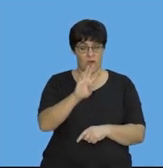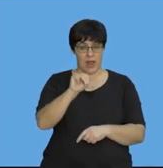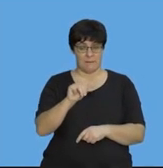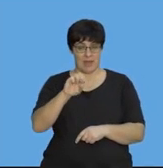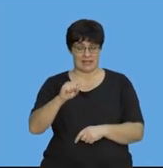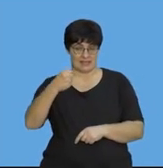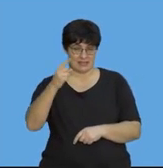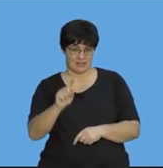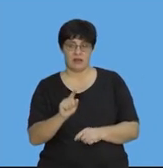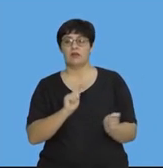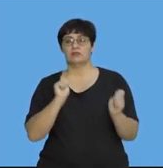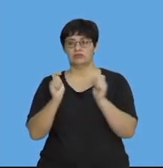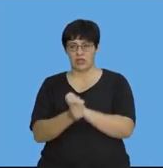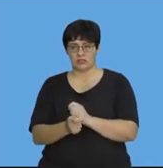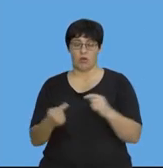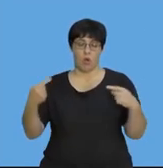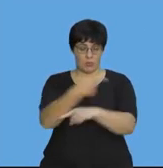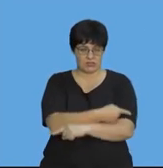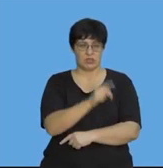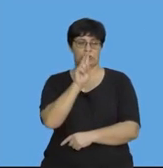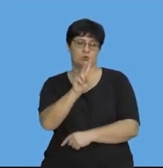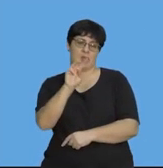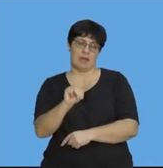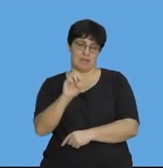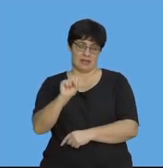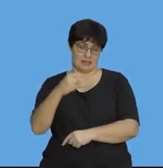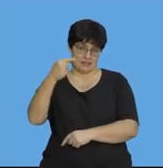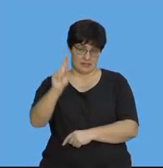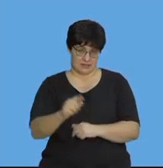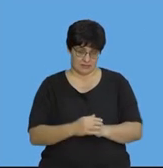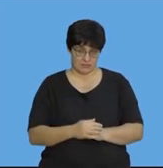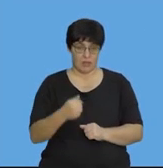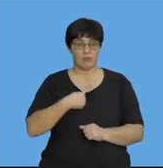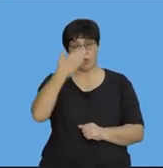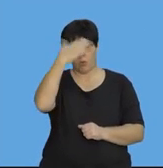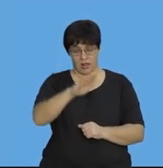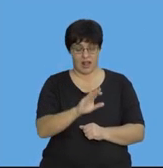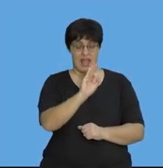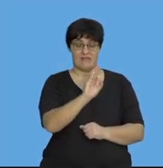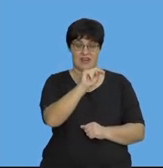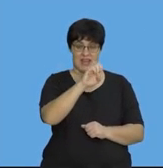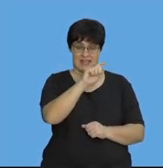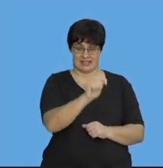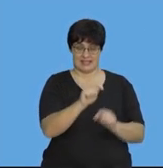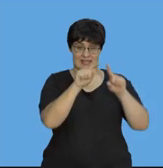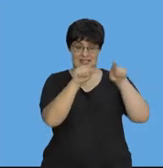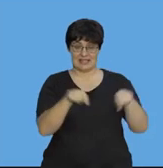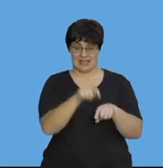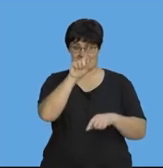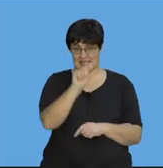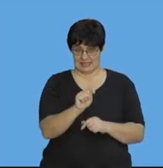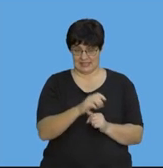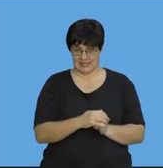second to 2 meters per second in the opposite direction. So first thing we know is I know that F net delta